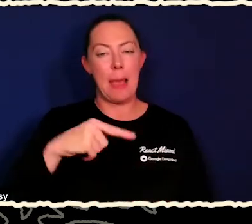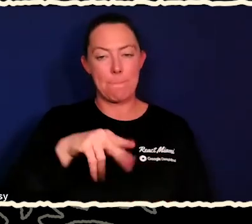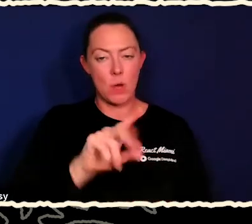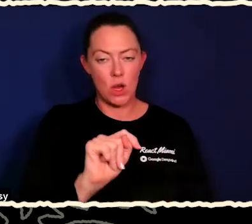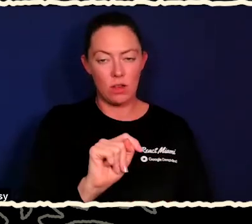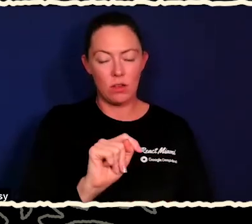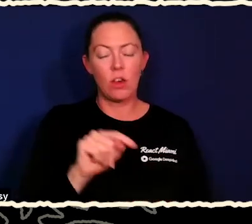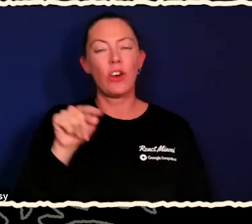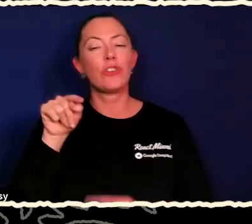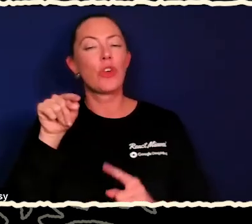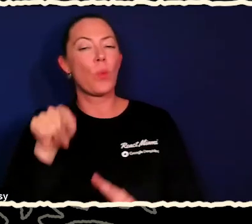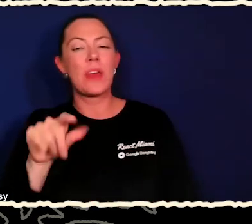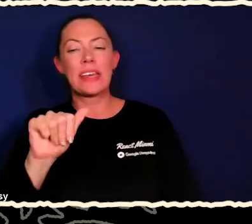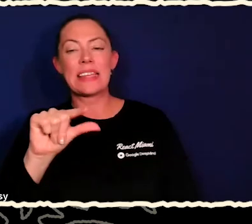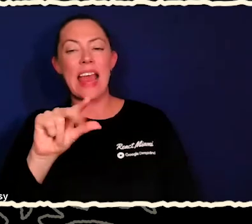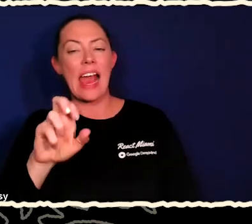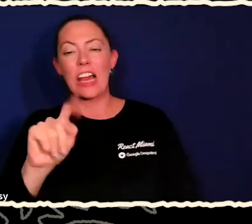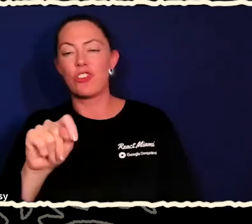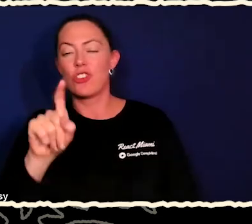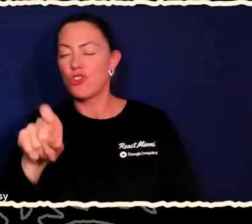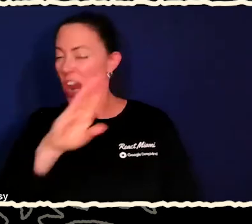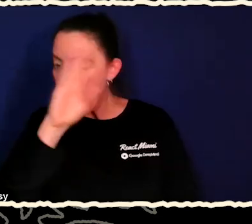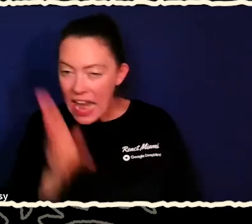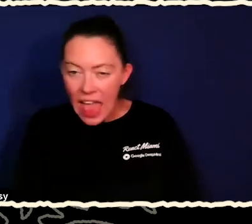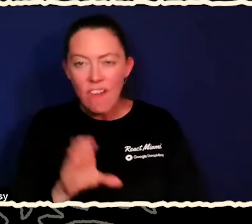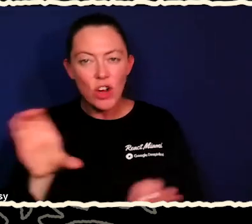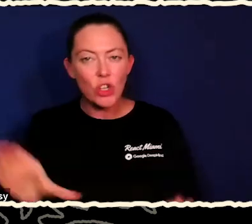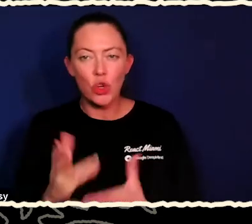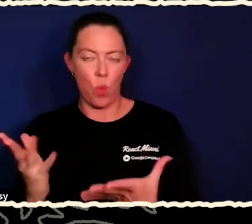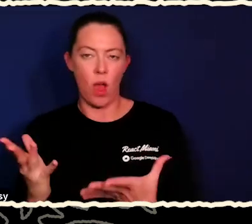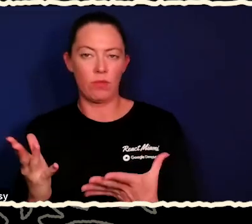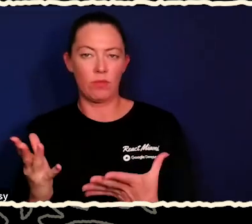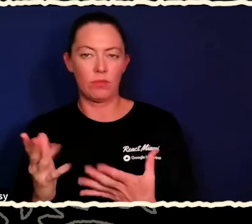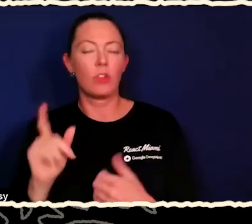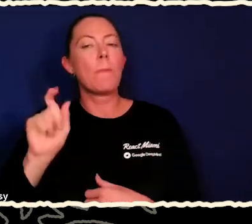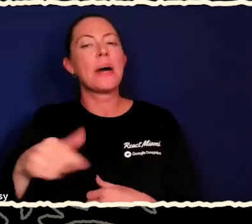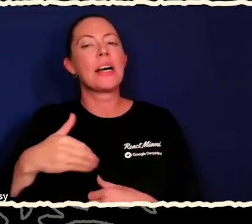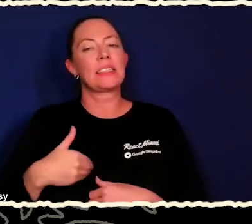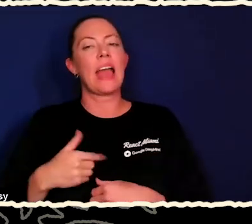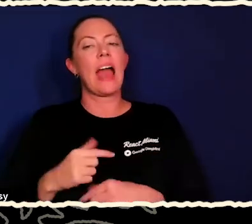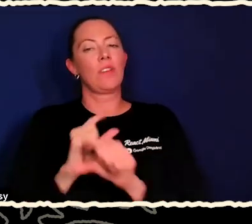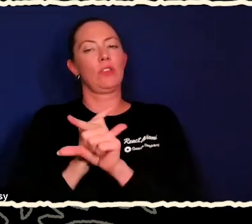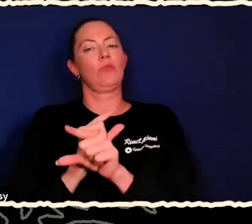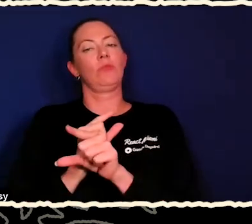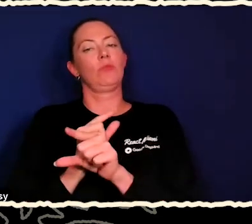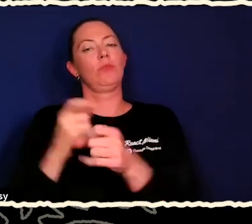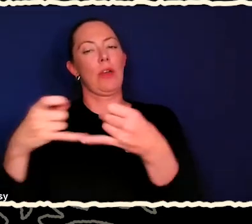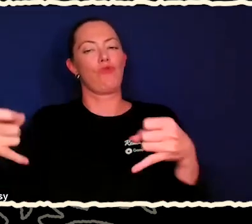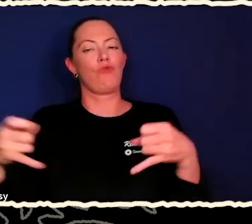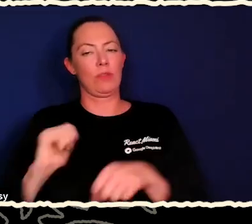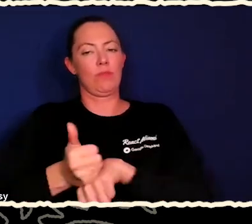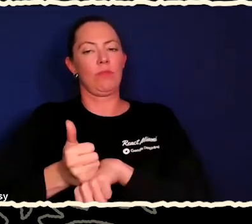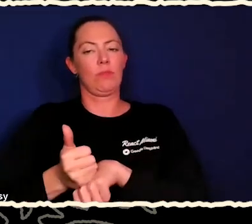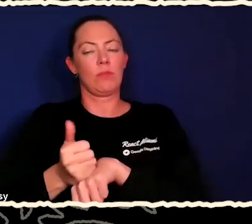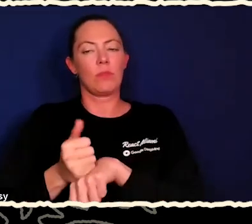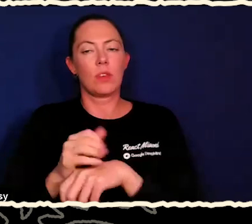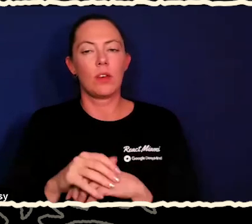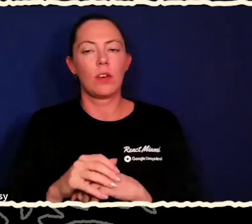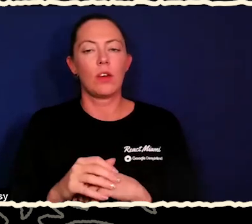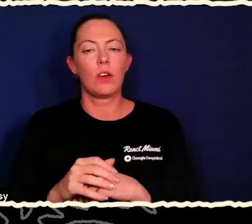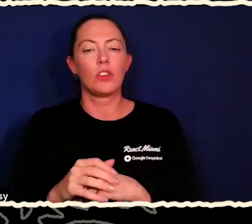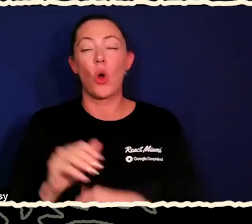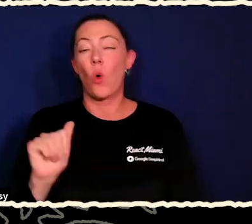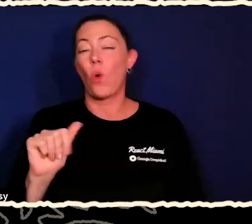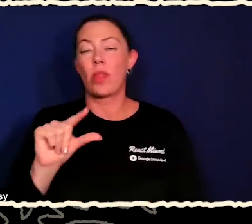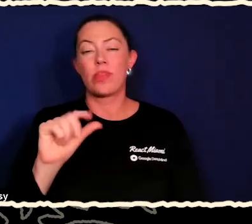agent never do? Guardrails. That's pretty straightforward, especially for a note-taking app. Some things are the agent should